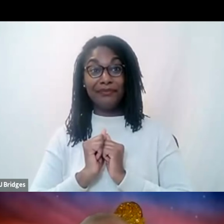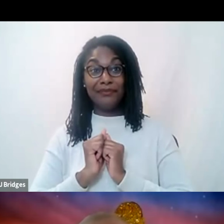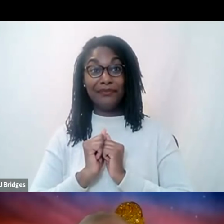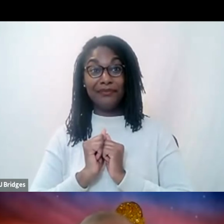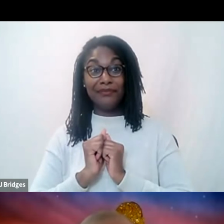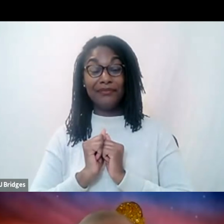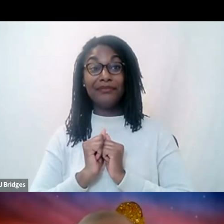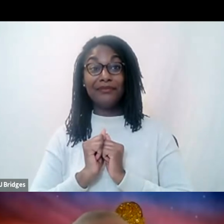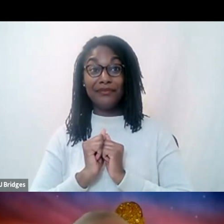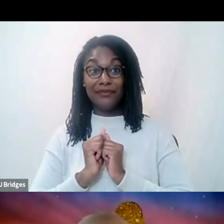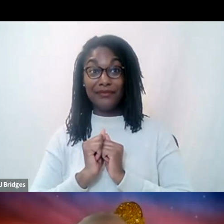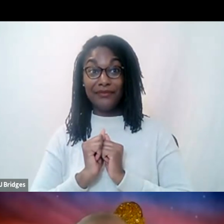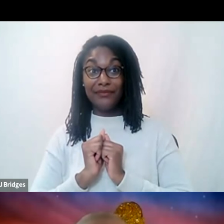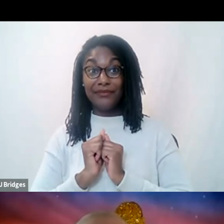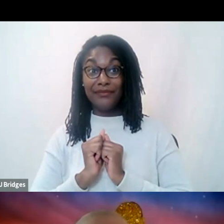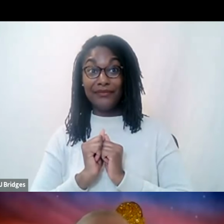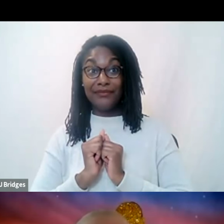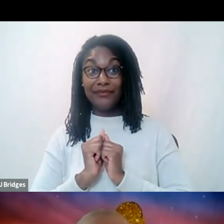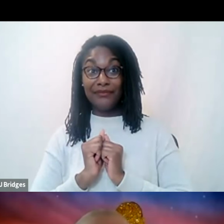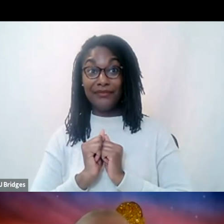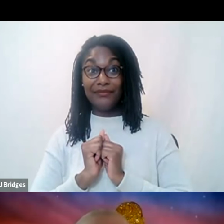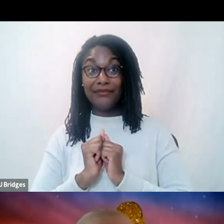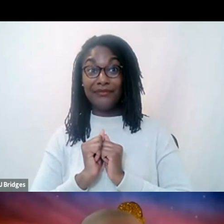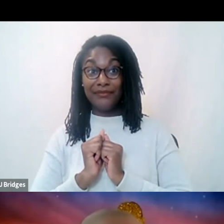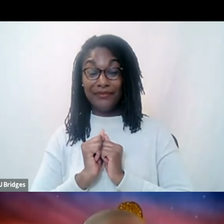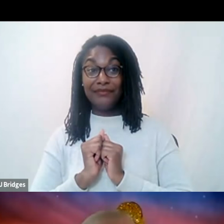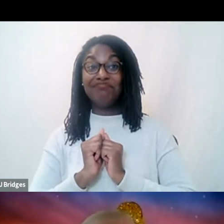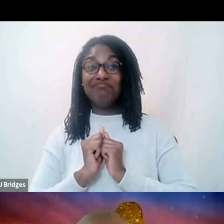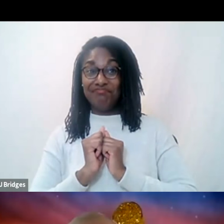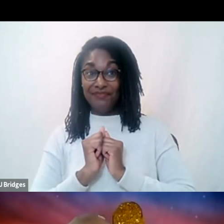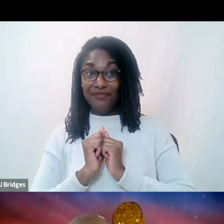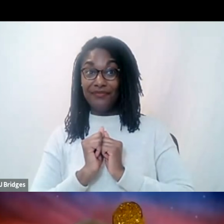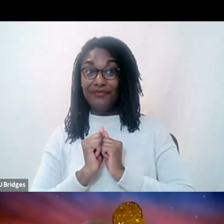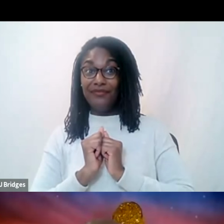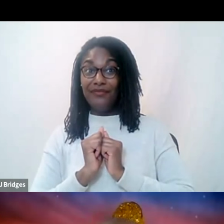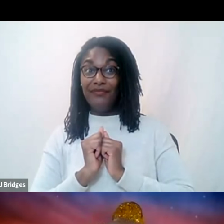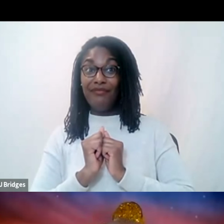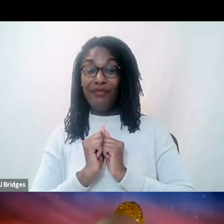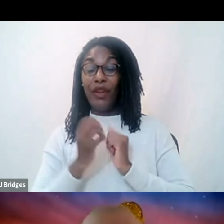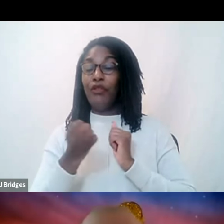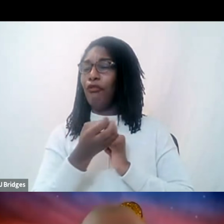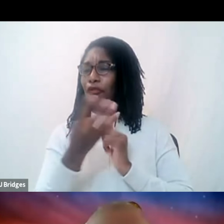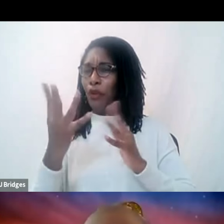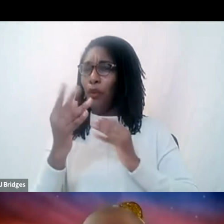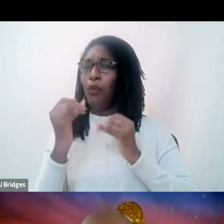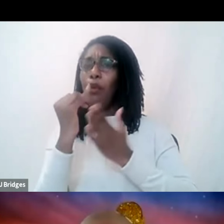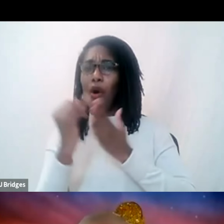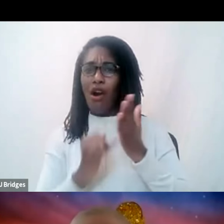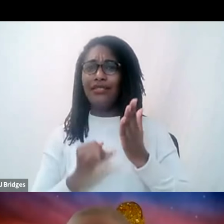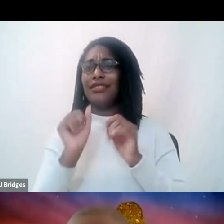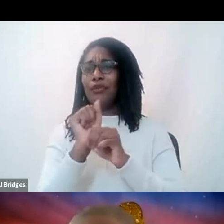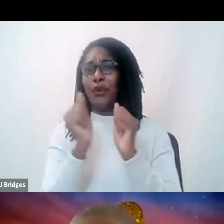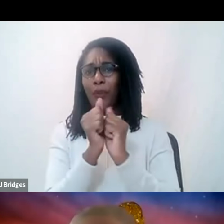Yosvani Terry, Cyrus Chestnut, Reggie Workman, and just to name a few. In the fall